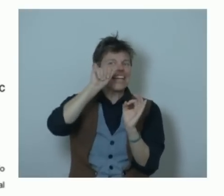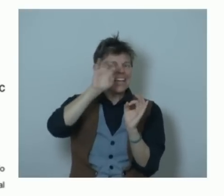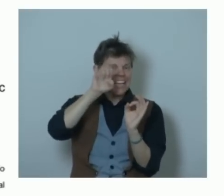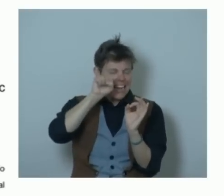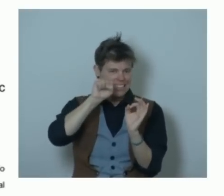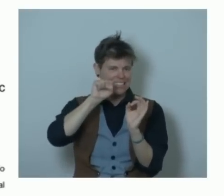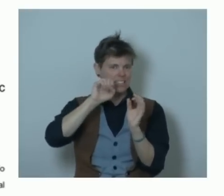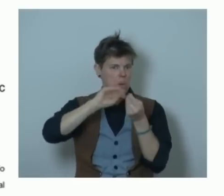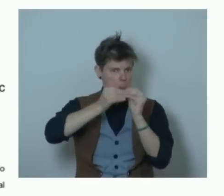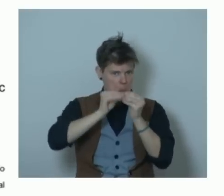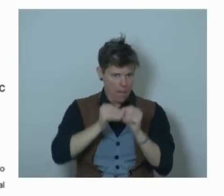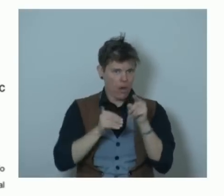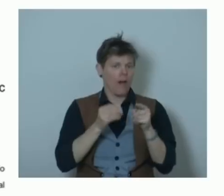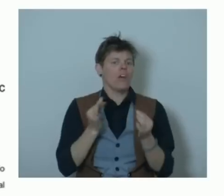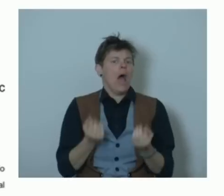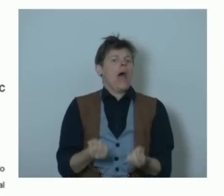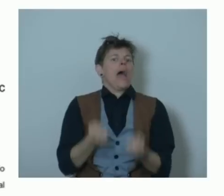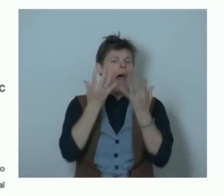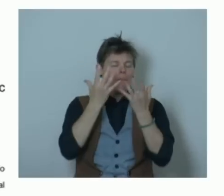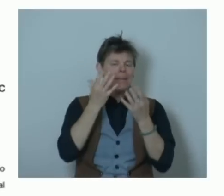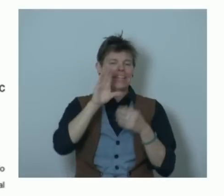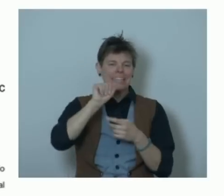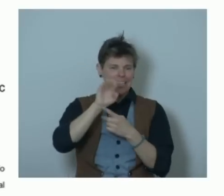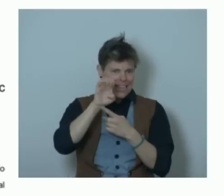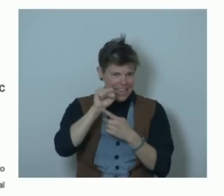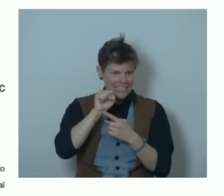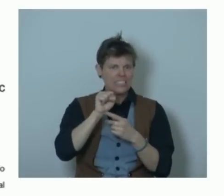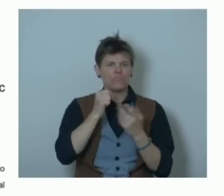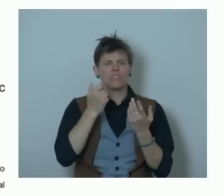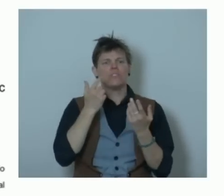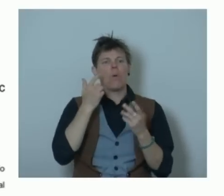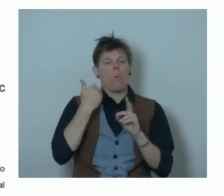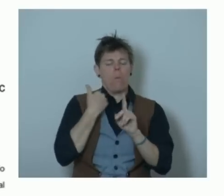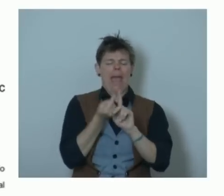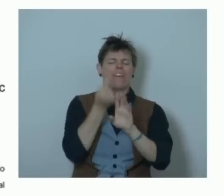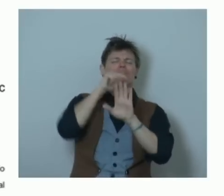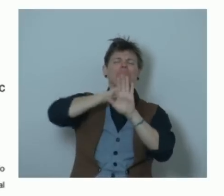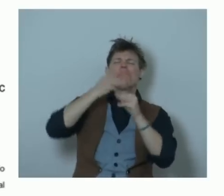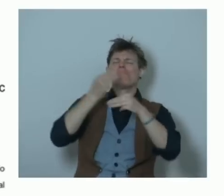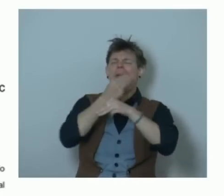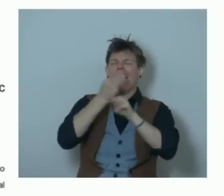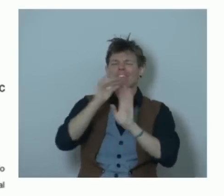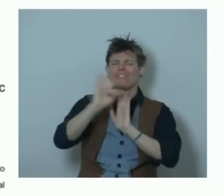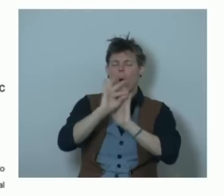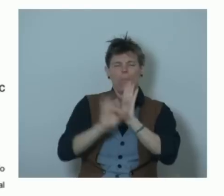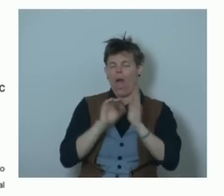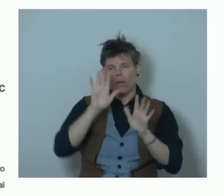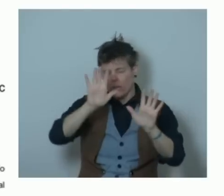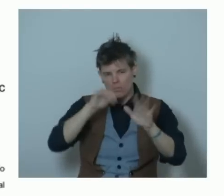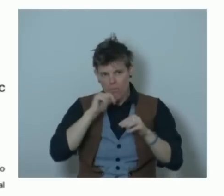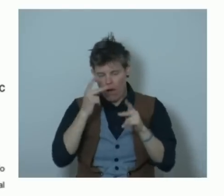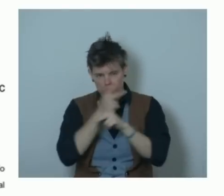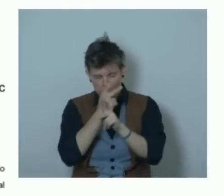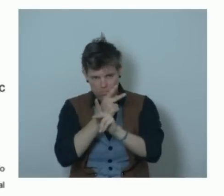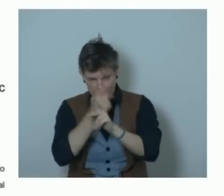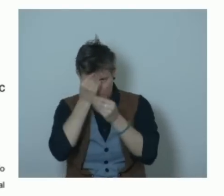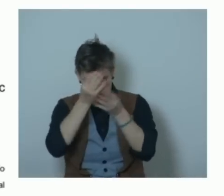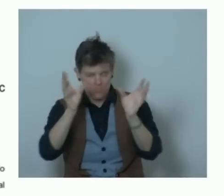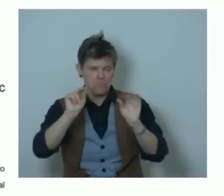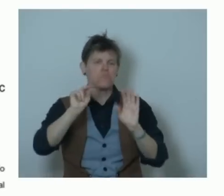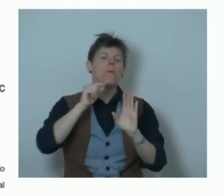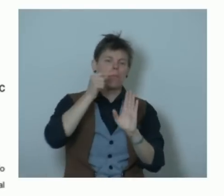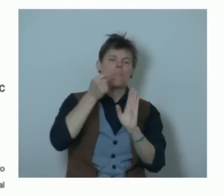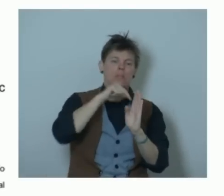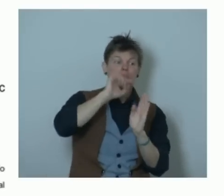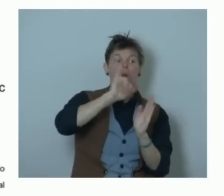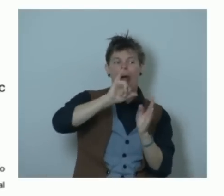of cases. There are logarithms in here, and I didn't mean for this to be a math class, but the shape of the curve still holds. Black dots are